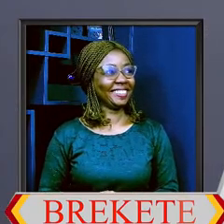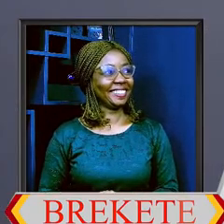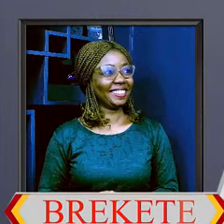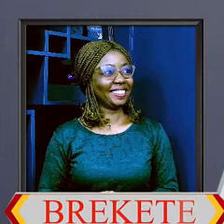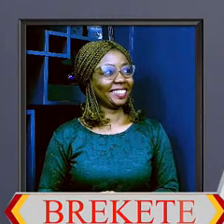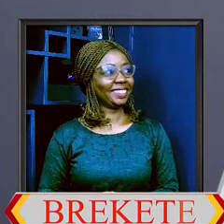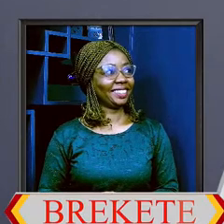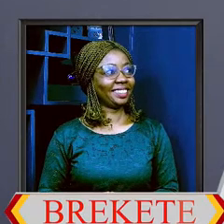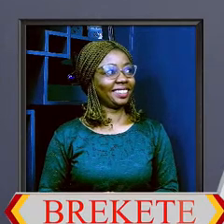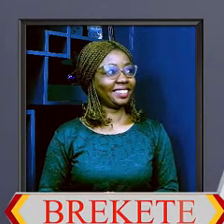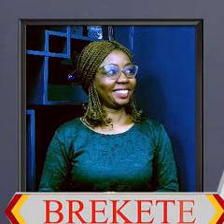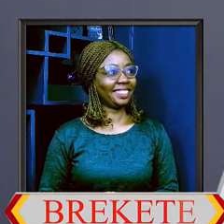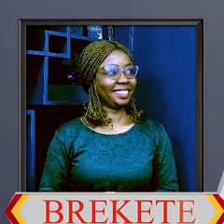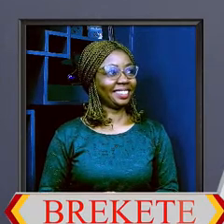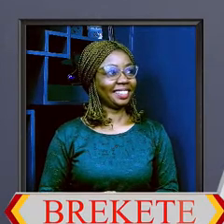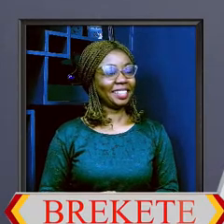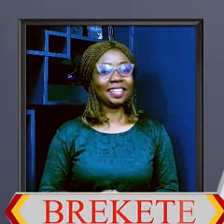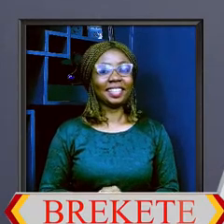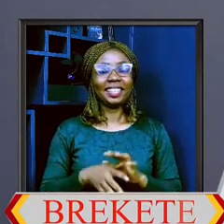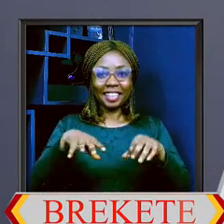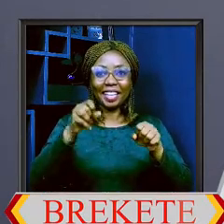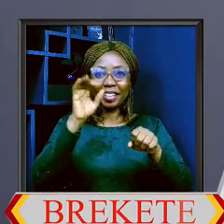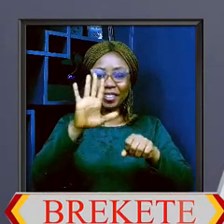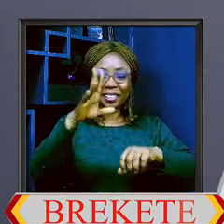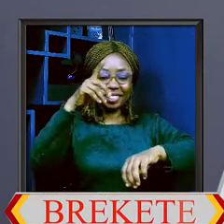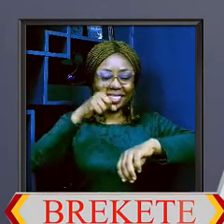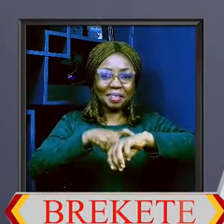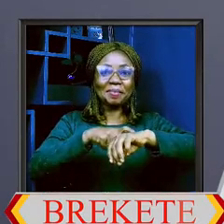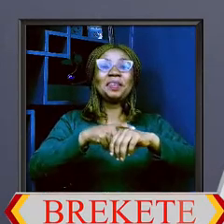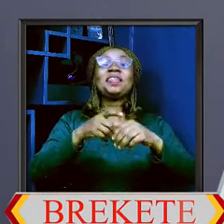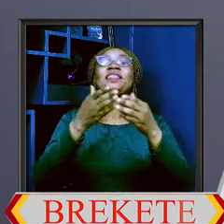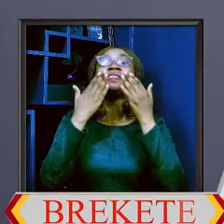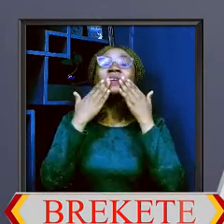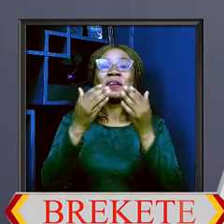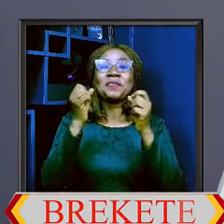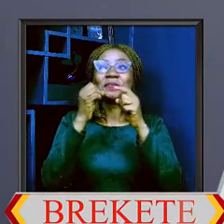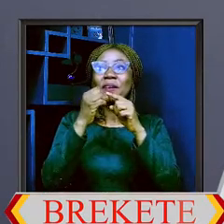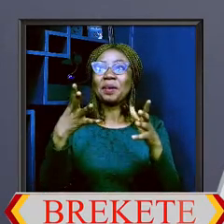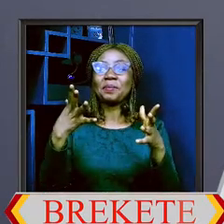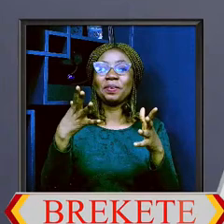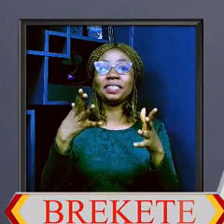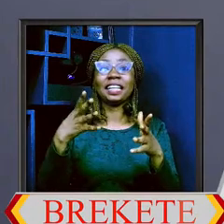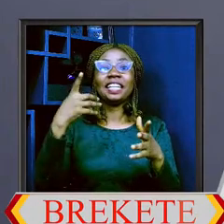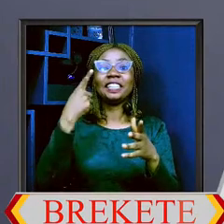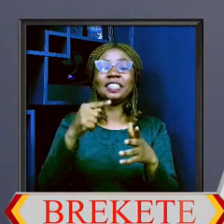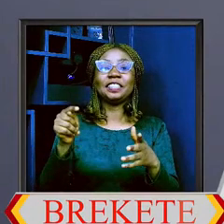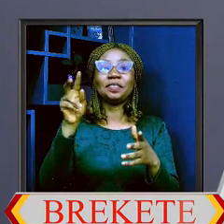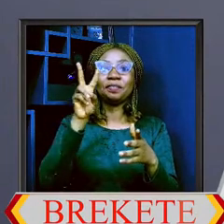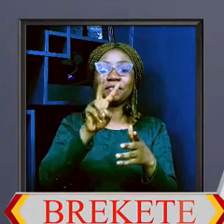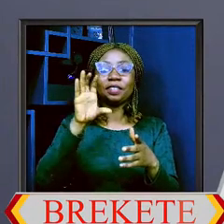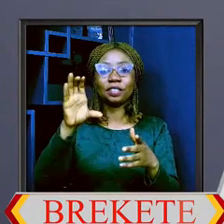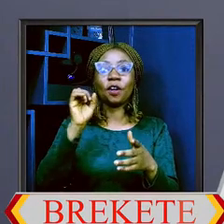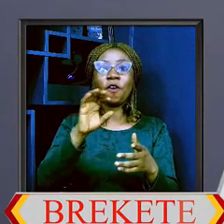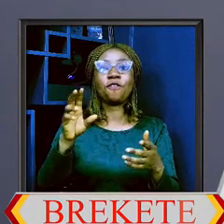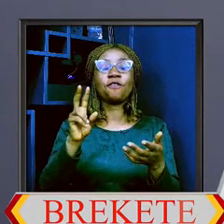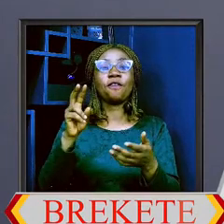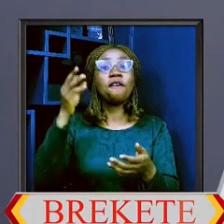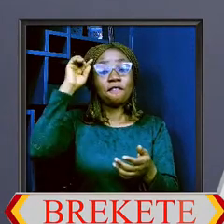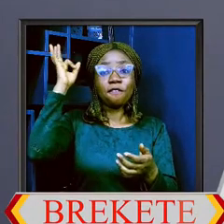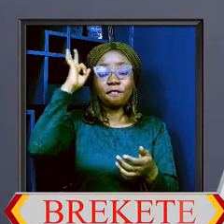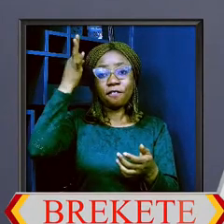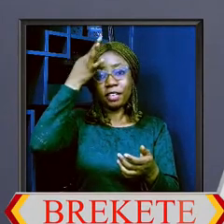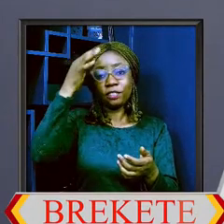sir my ordinary president sir good introduction my ordinary president thank you very much sir the vice Chancellor of federal University